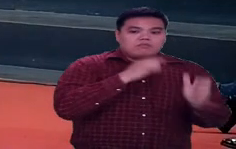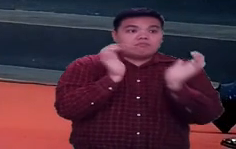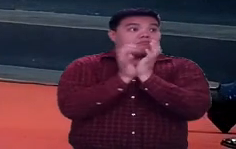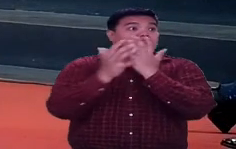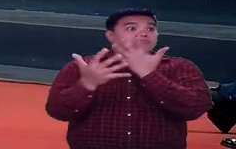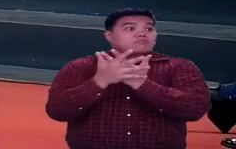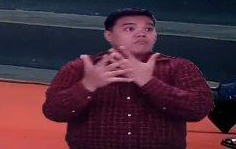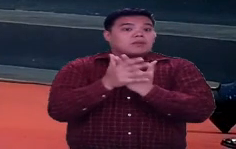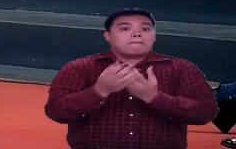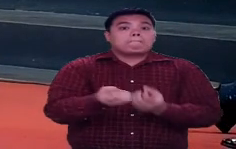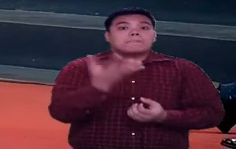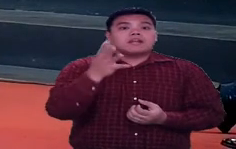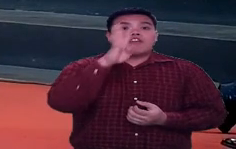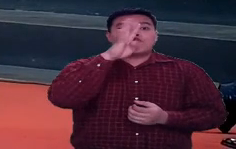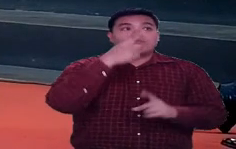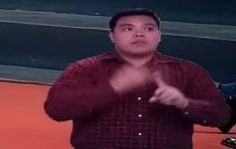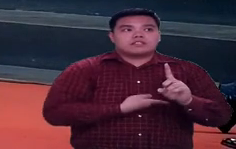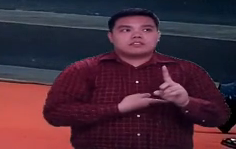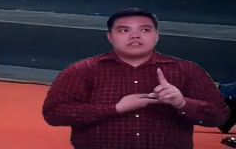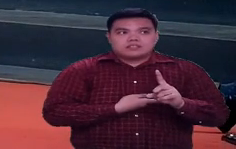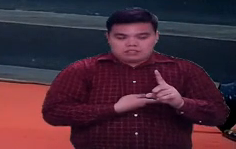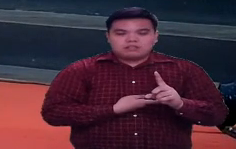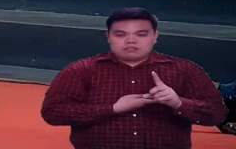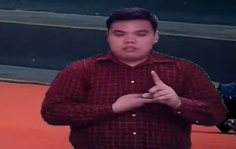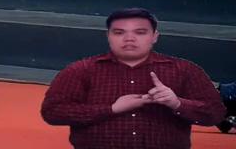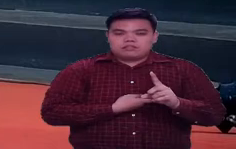in prison for about 4 months.